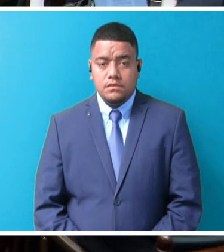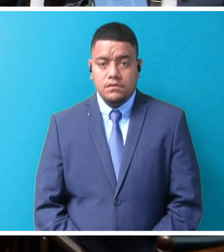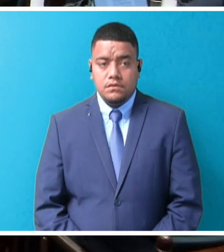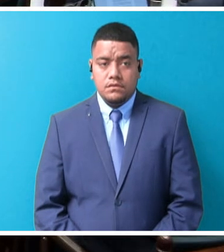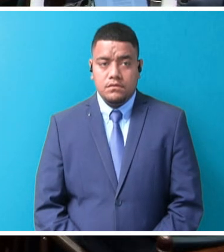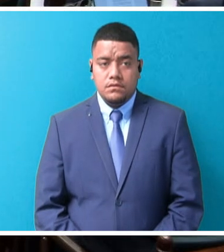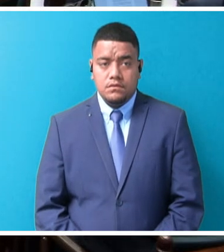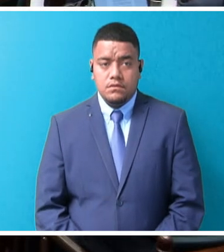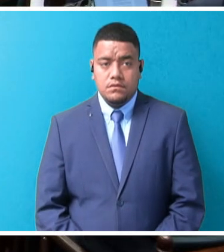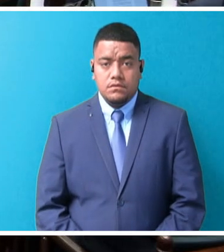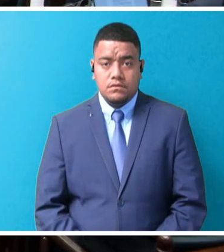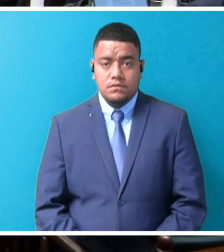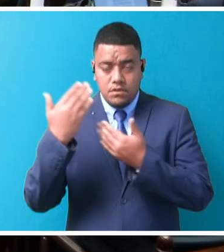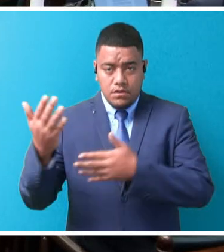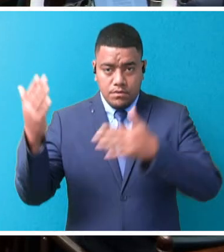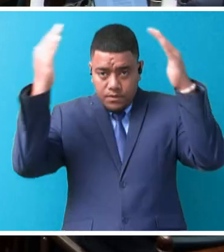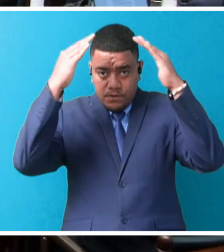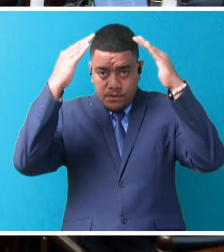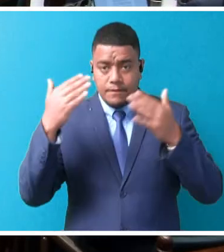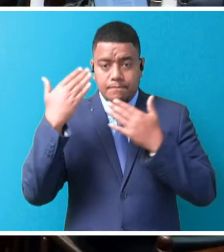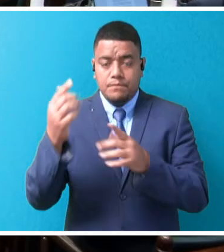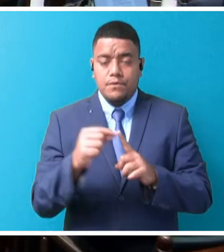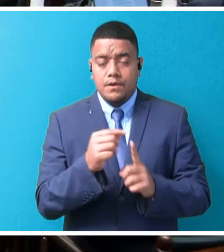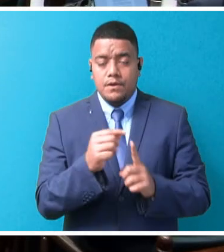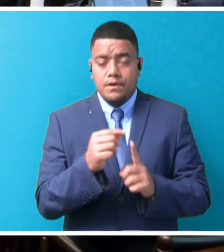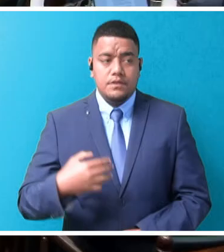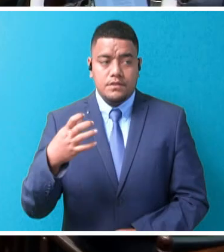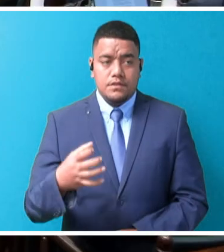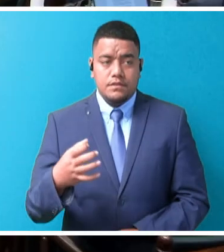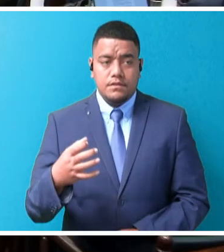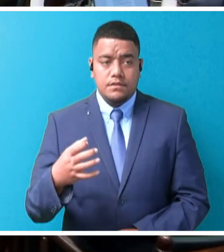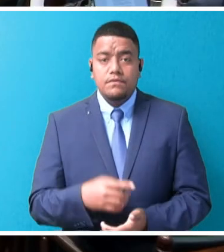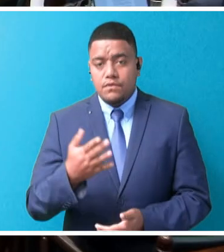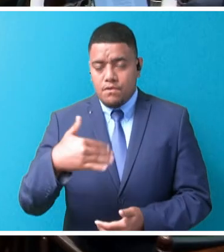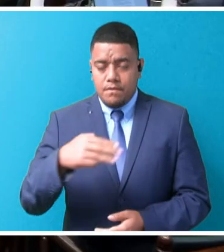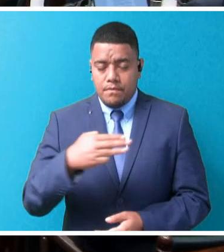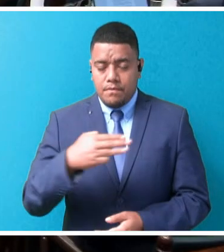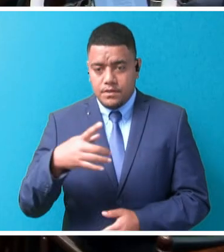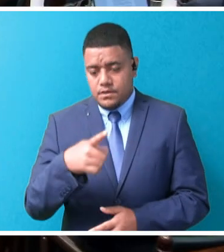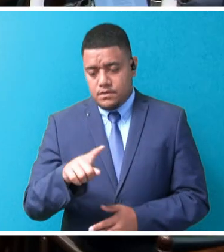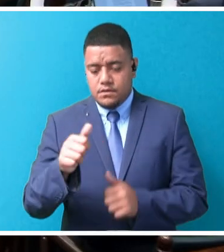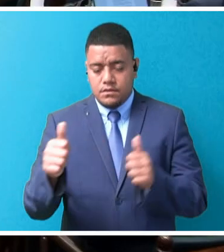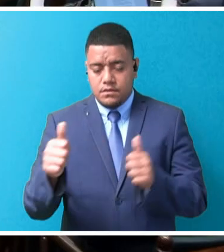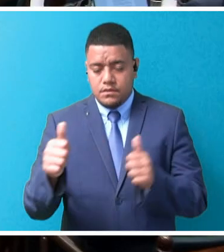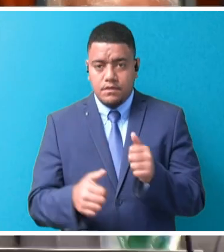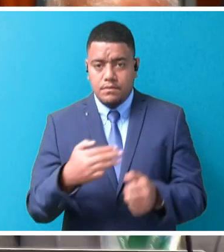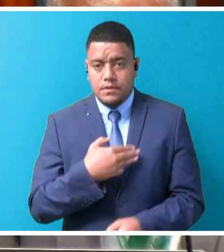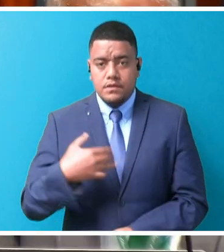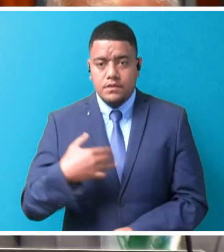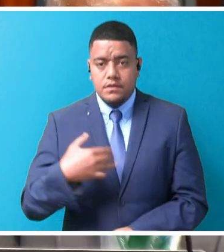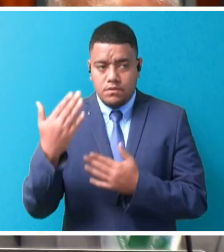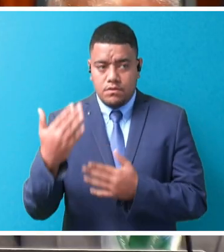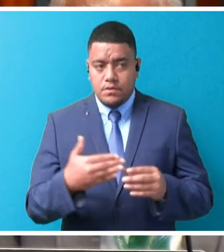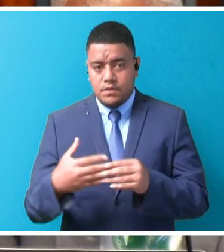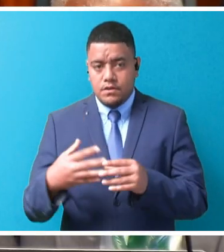The Honourable Speaker, sir, the Honourable Prime Minister, Honourable Cabinet Ministers and Assistant Ministers, the Honourable Leader of the